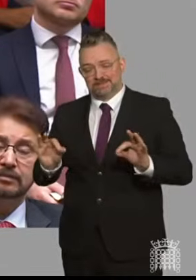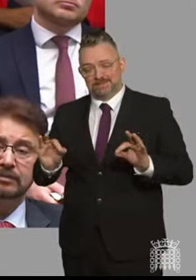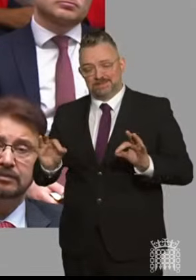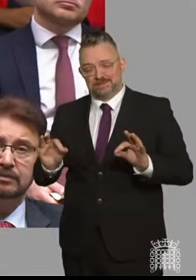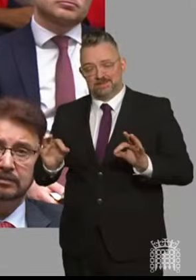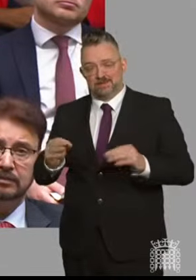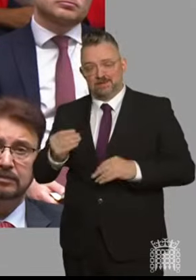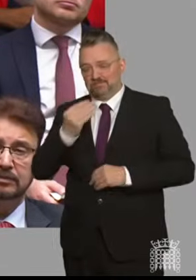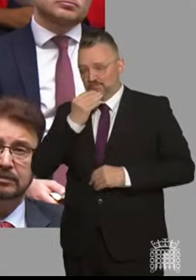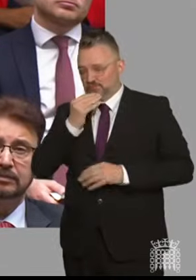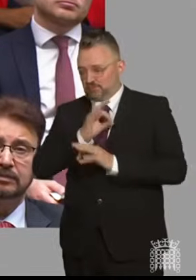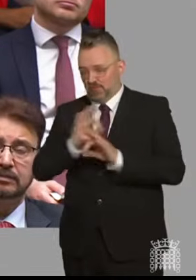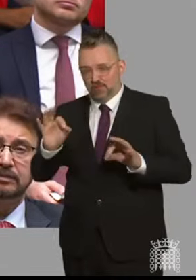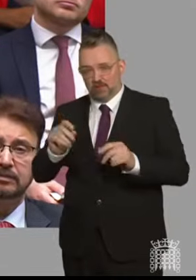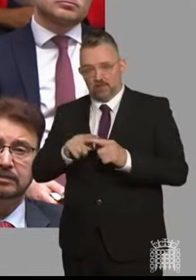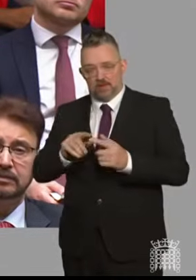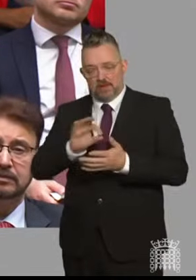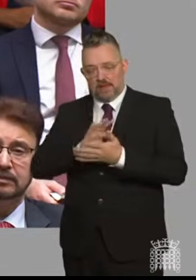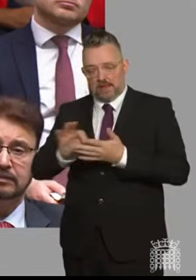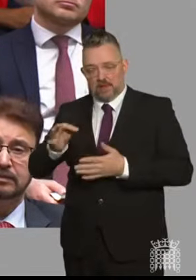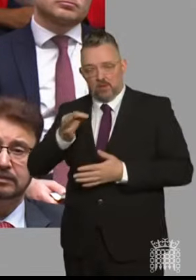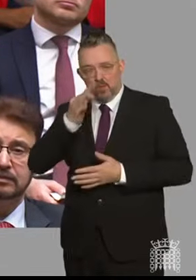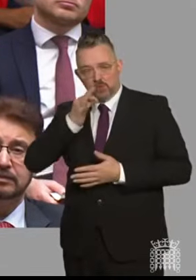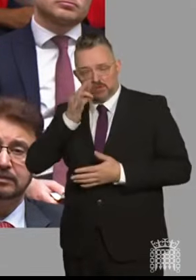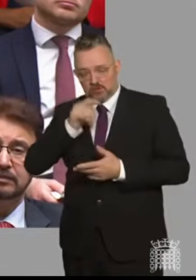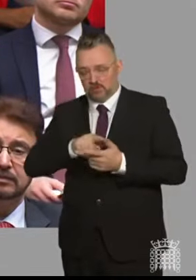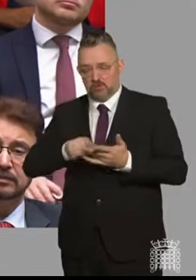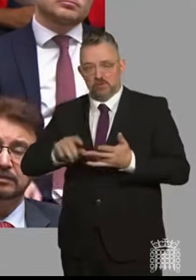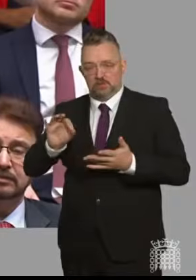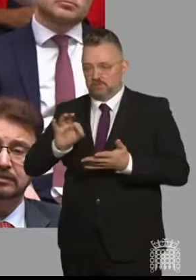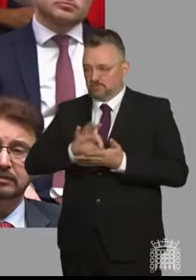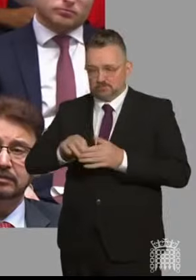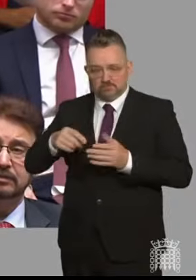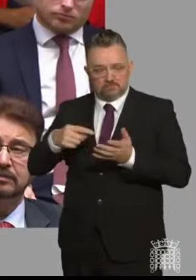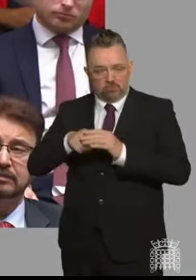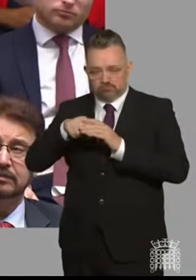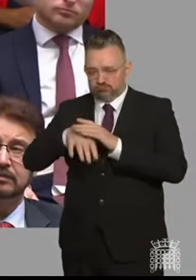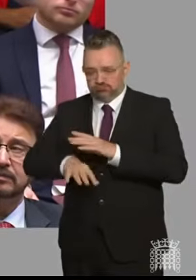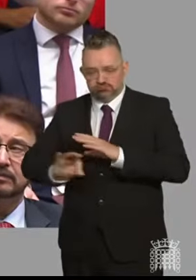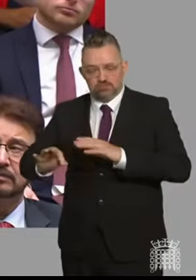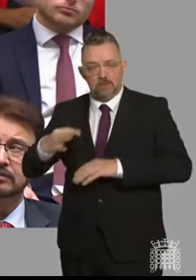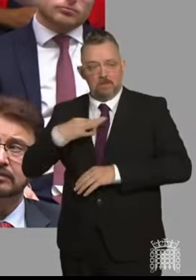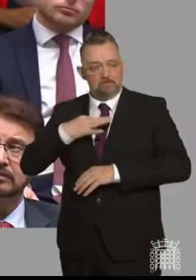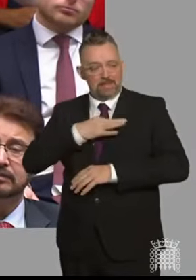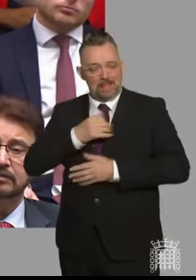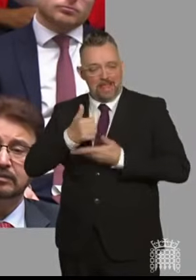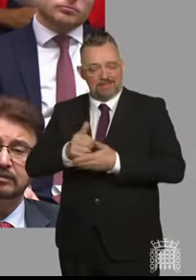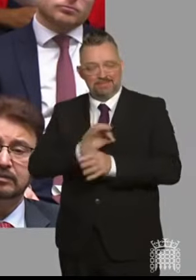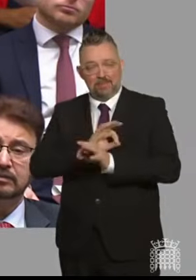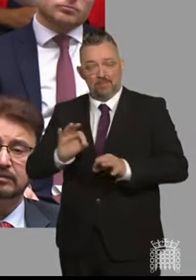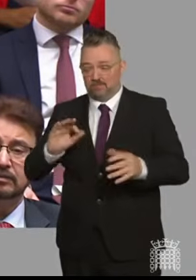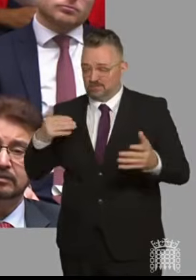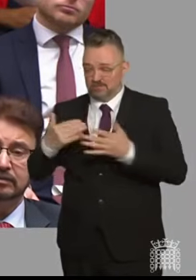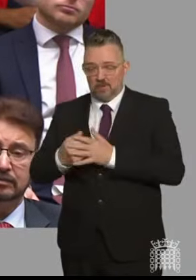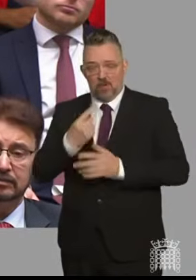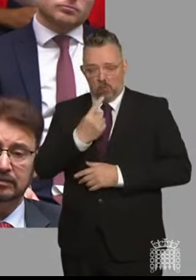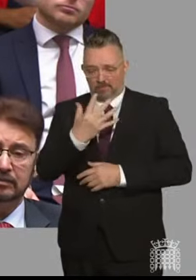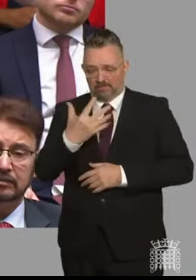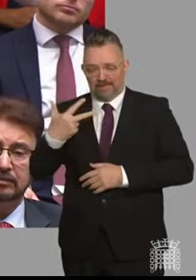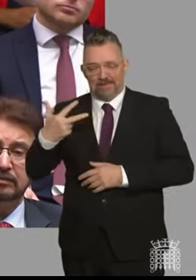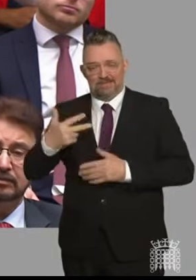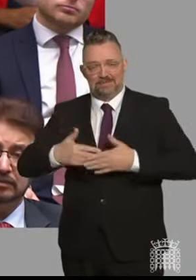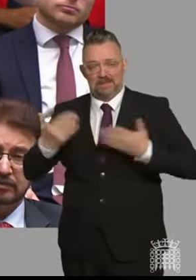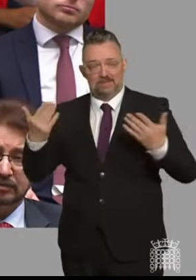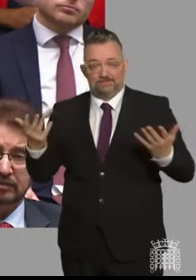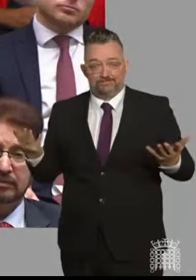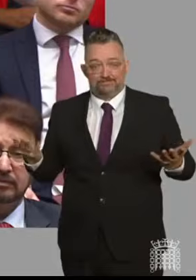no sanitation, and no medical aid. There are just no words left, as disease is spreading and the